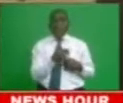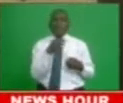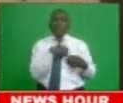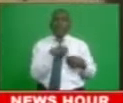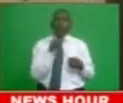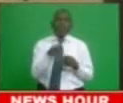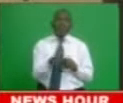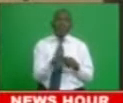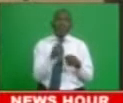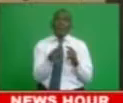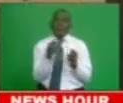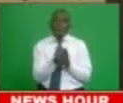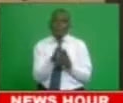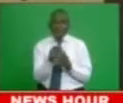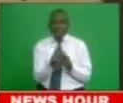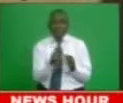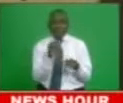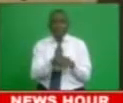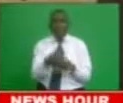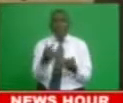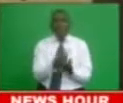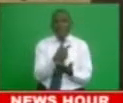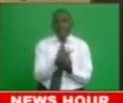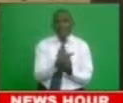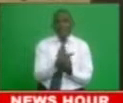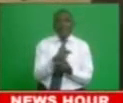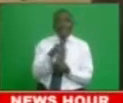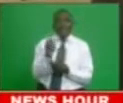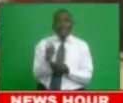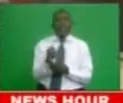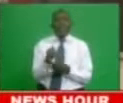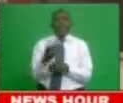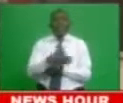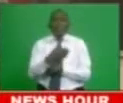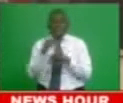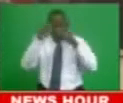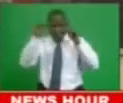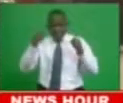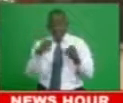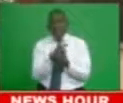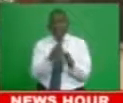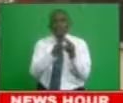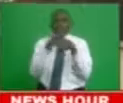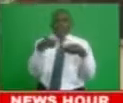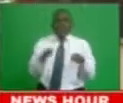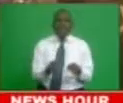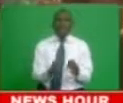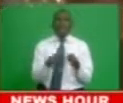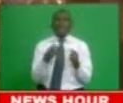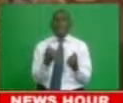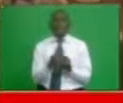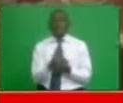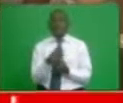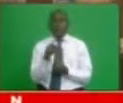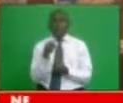work, but it is being piloted on the Ghana, on the Temawaga corridor. The president of the Ghana Union of Traders Association,